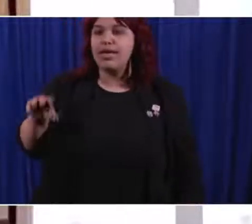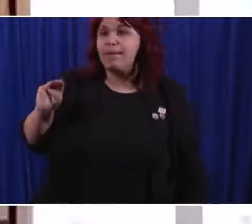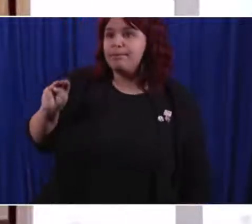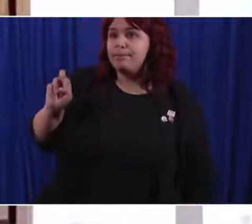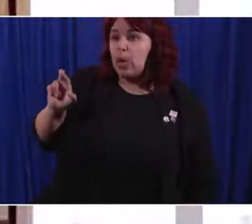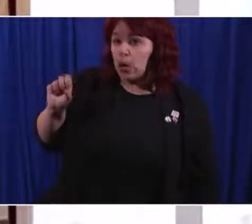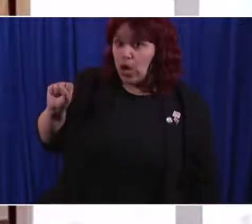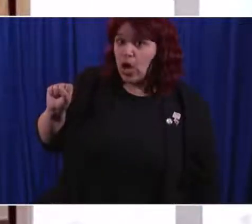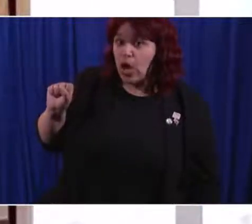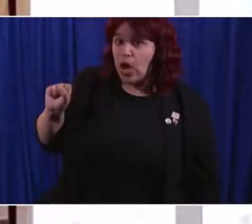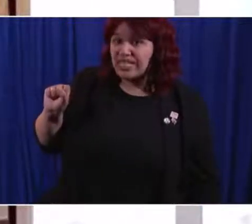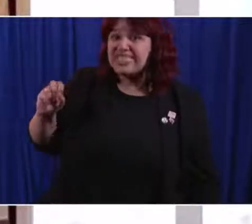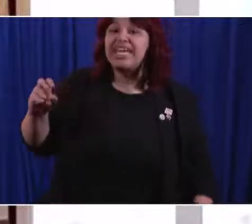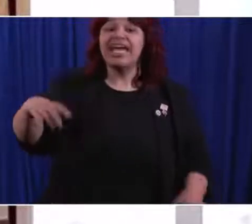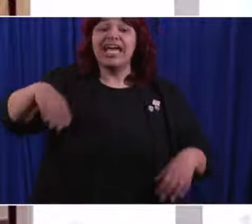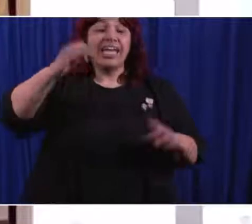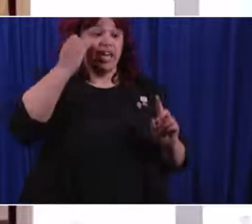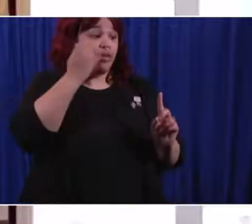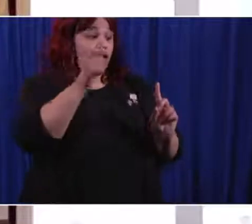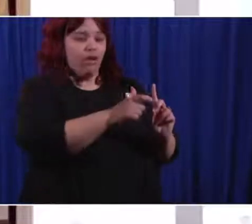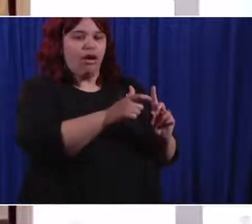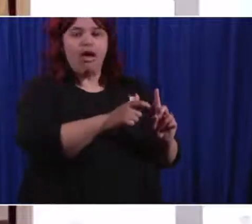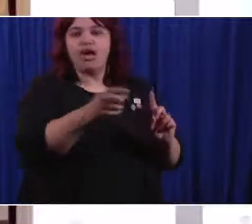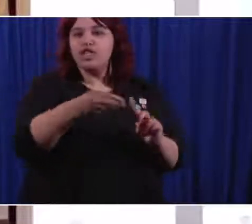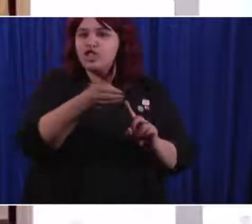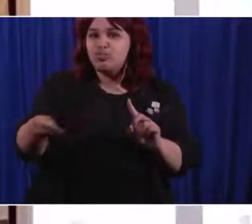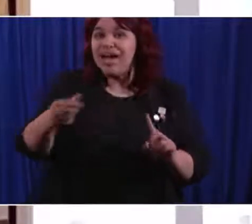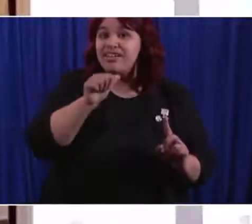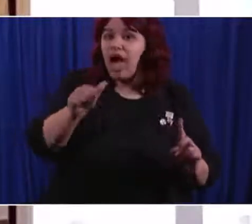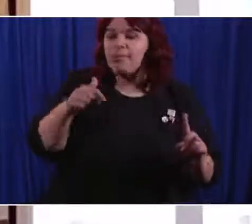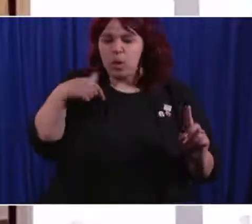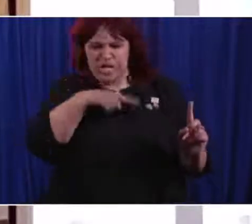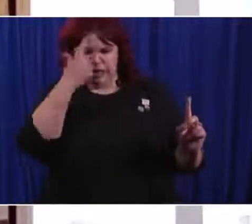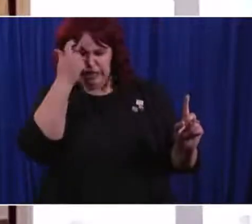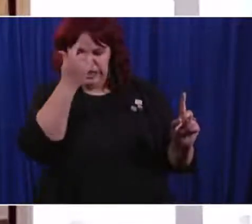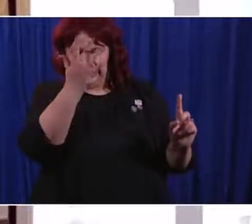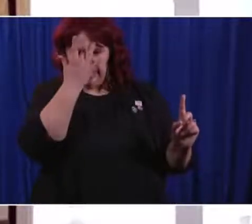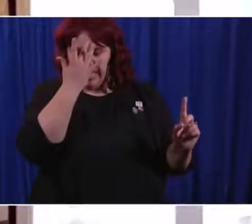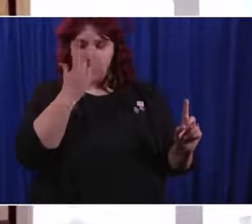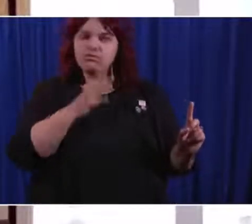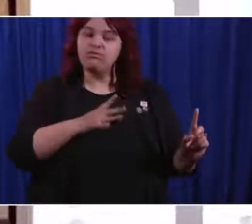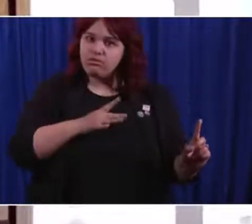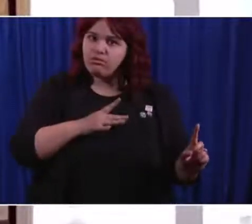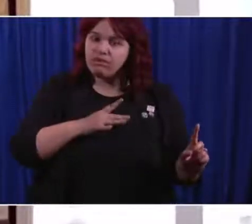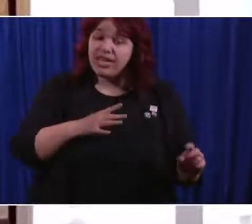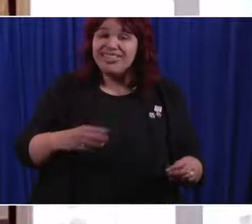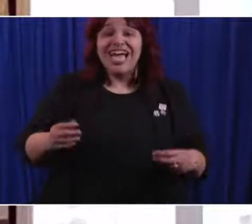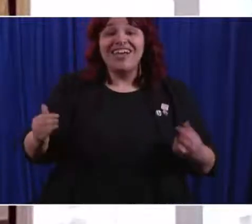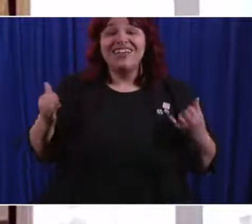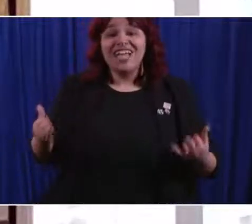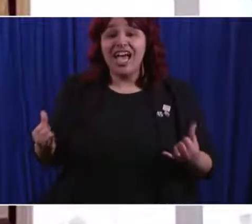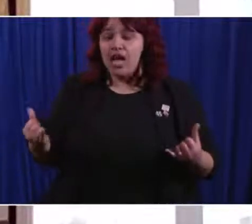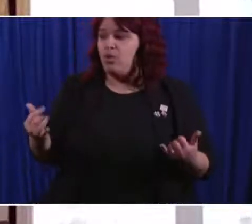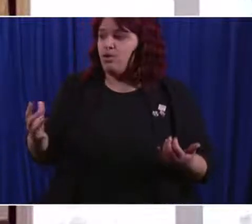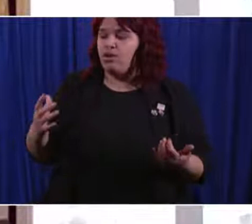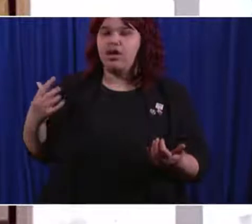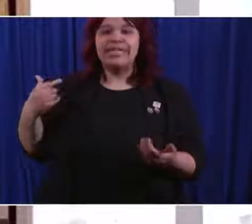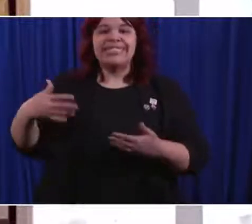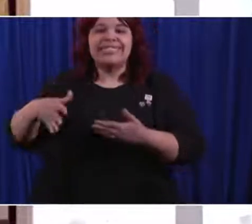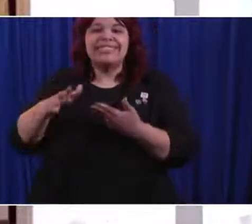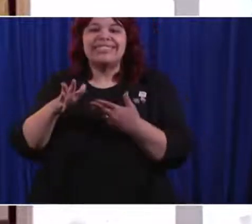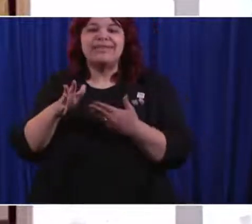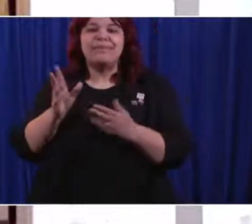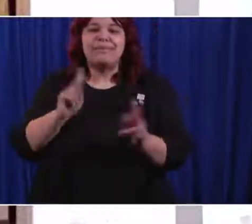live in a global community because of global travel and the movement of goods. And there is therefore